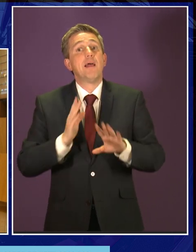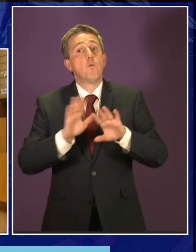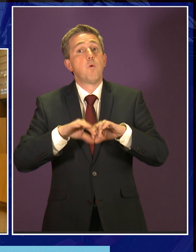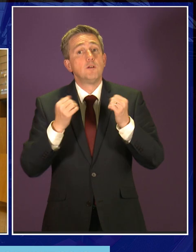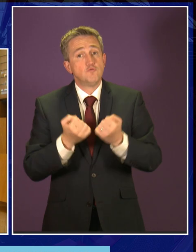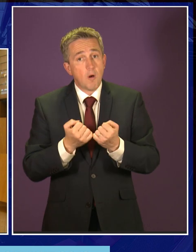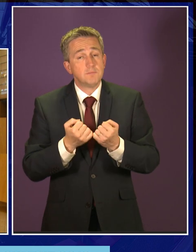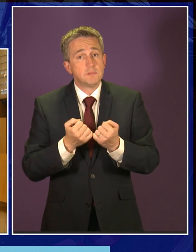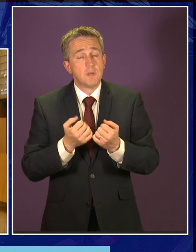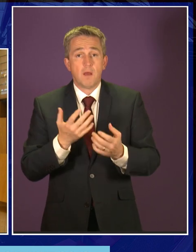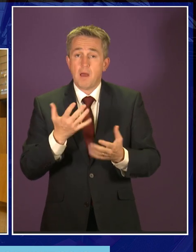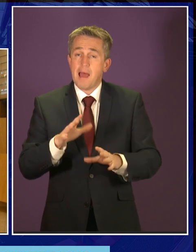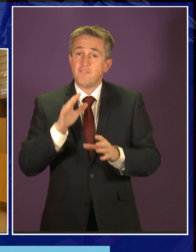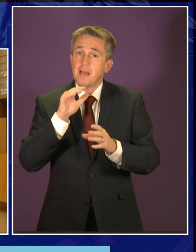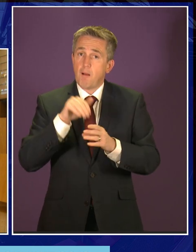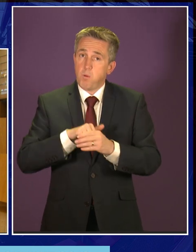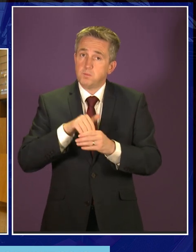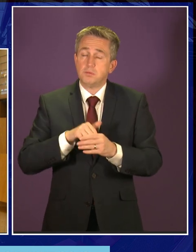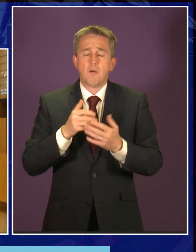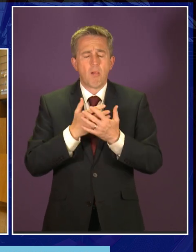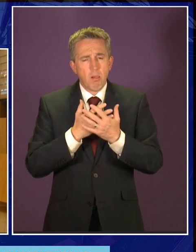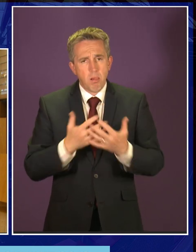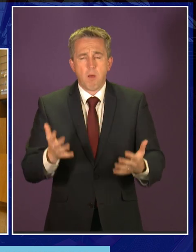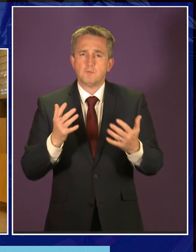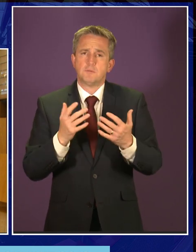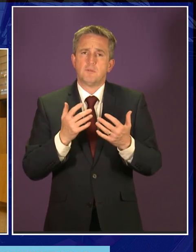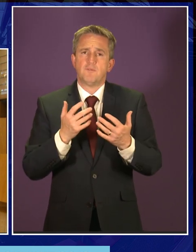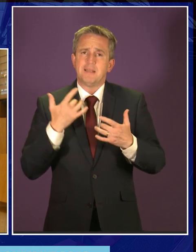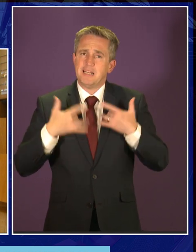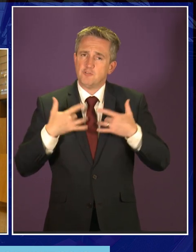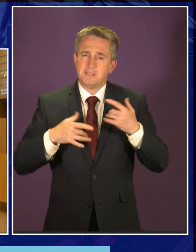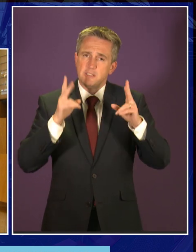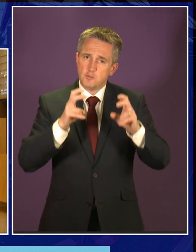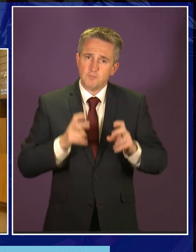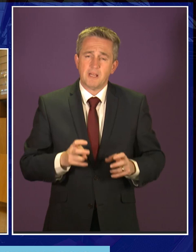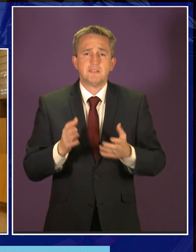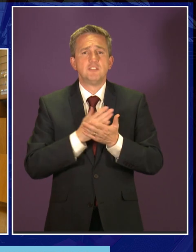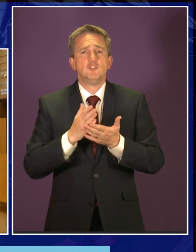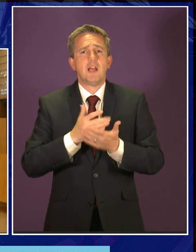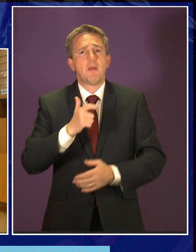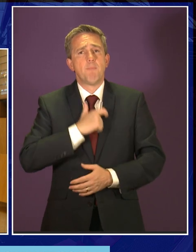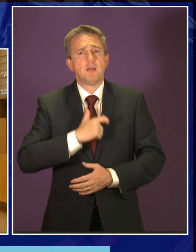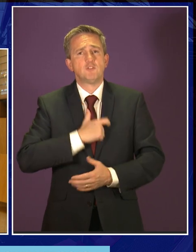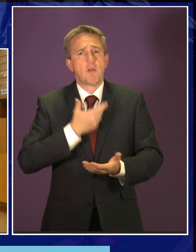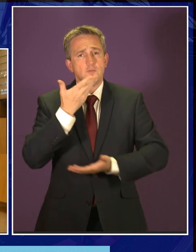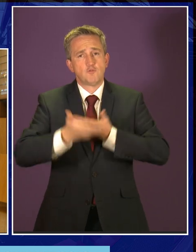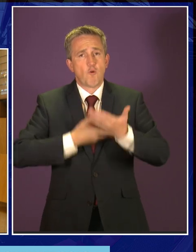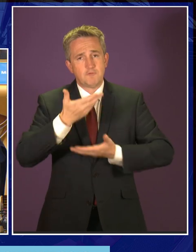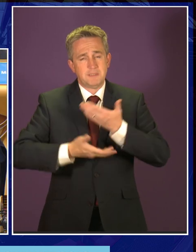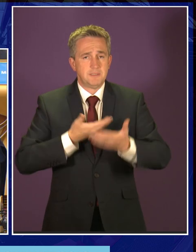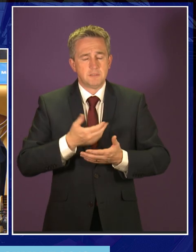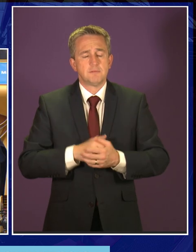have bravely and generously anchored their contributions in often deeply personal stories from their own